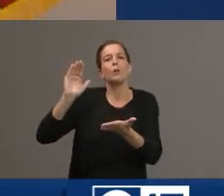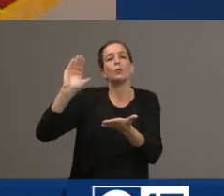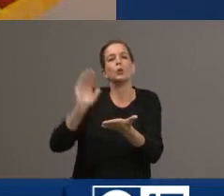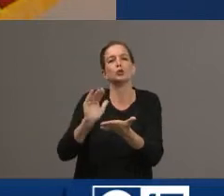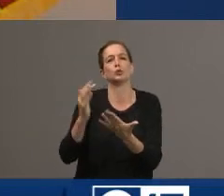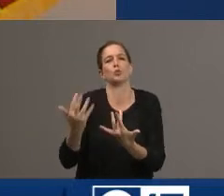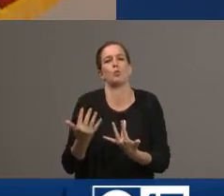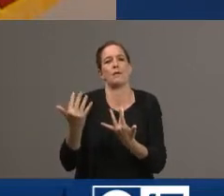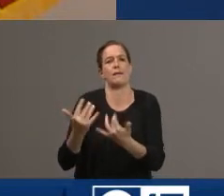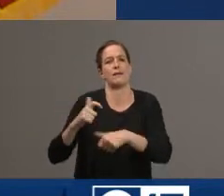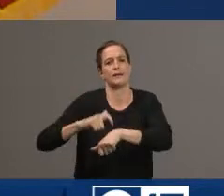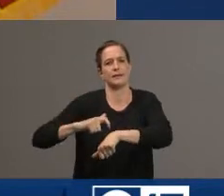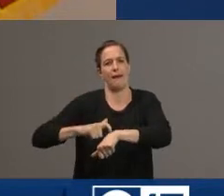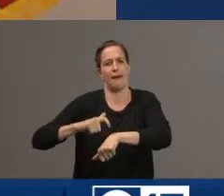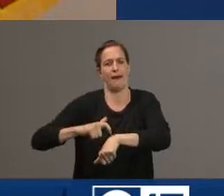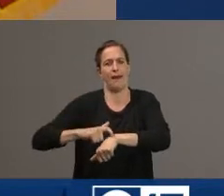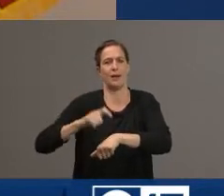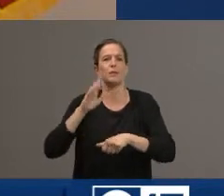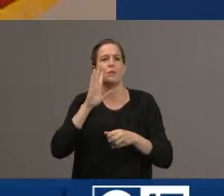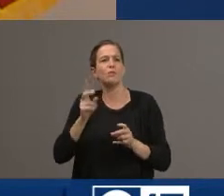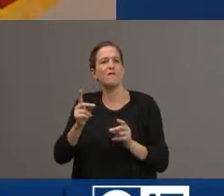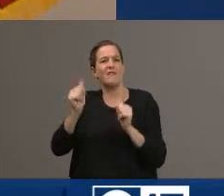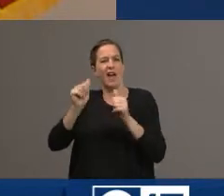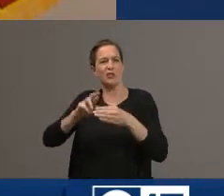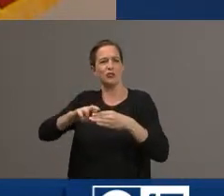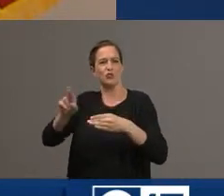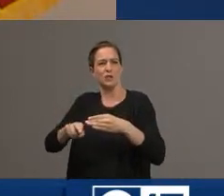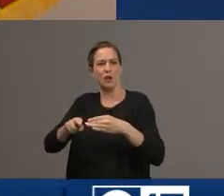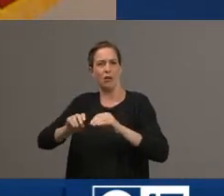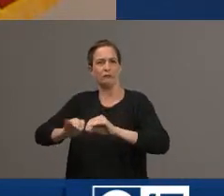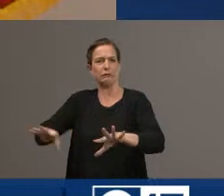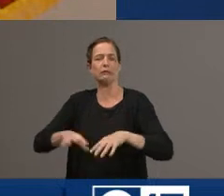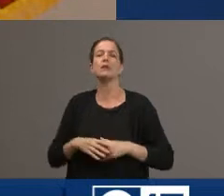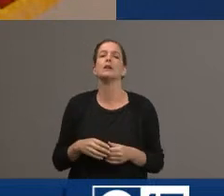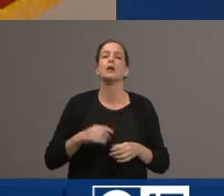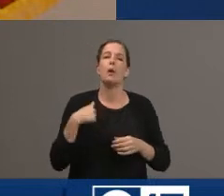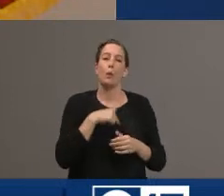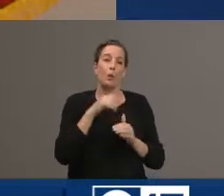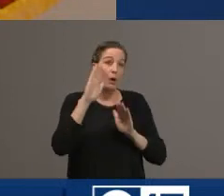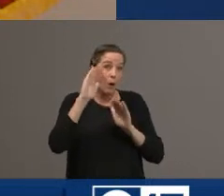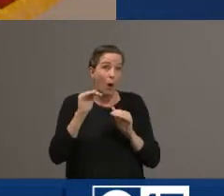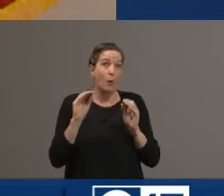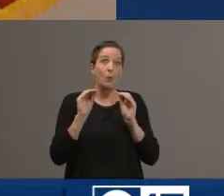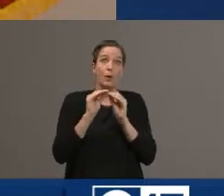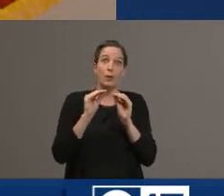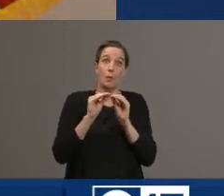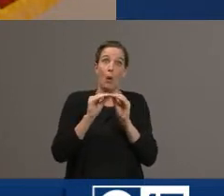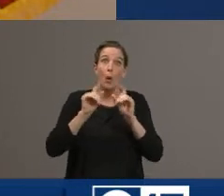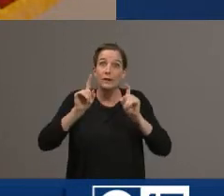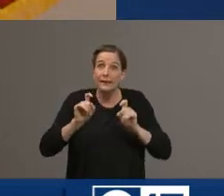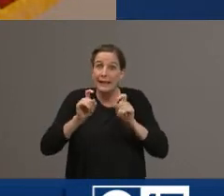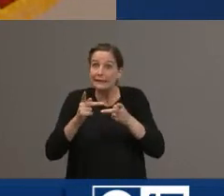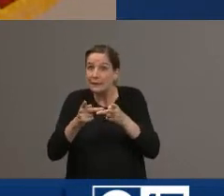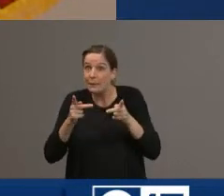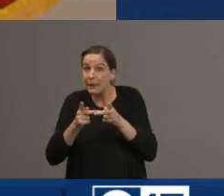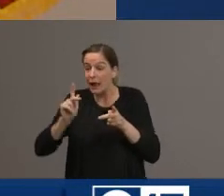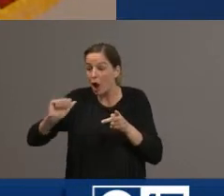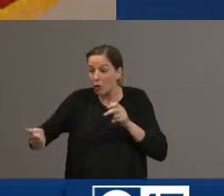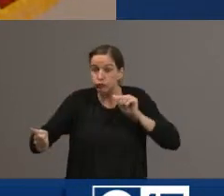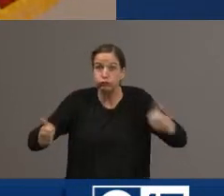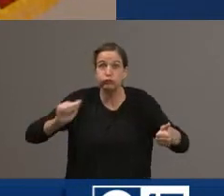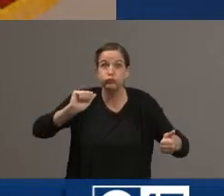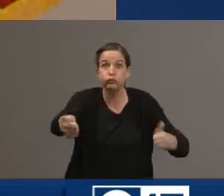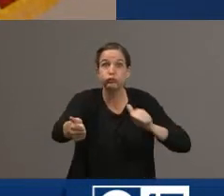will increase or will improve. We're also hoping that with the addition of these additional sites and additional places to find